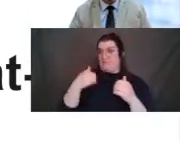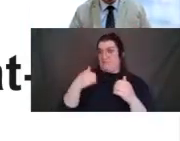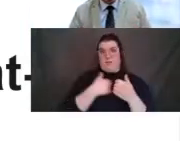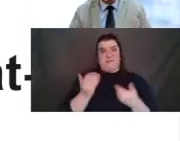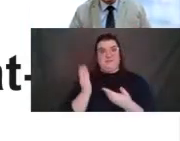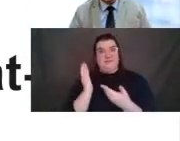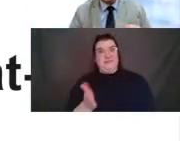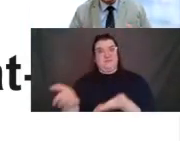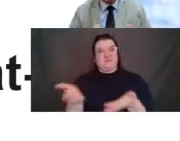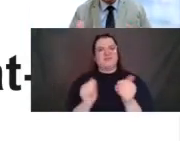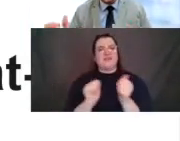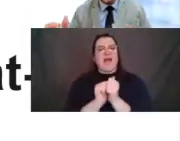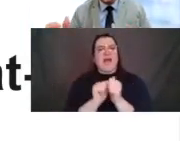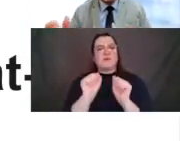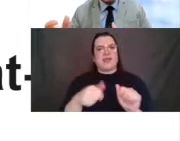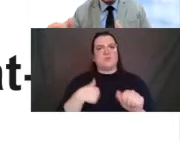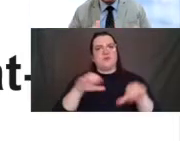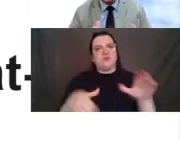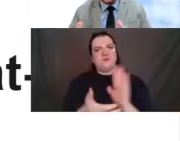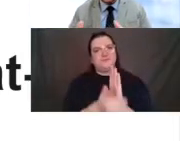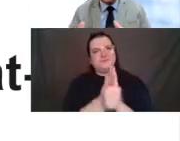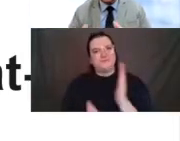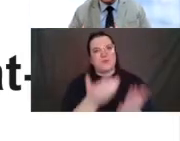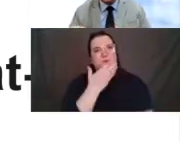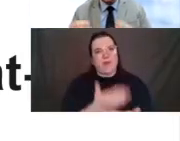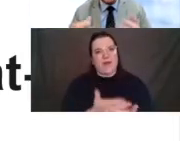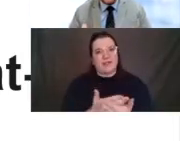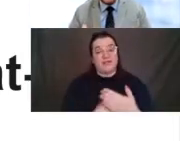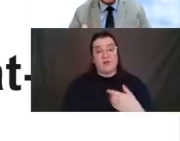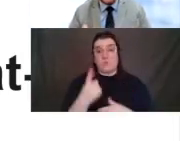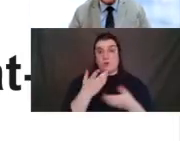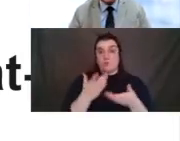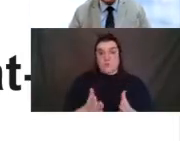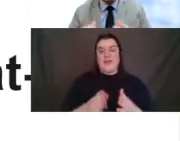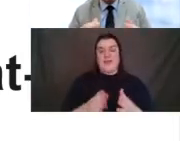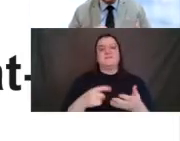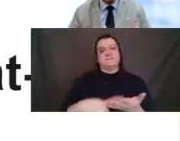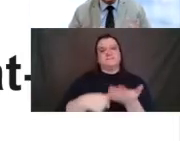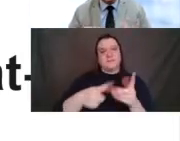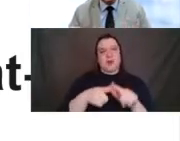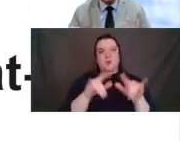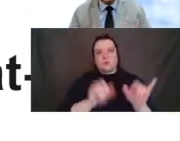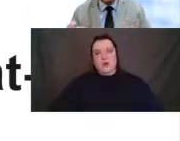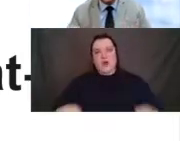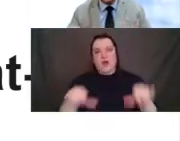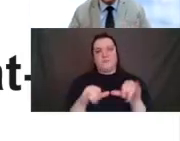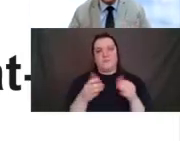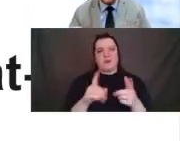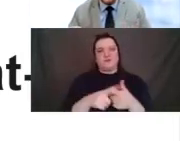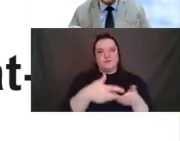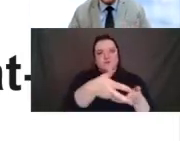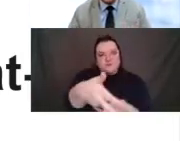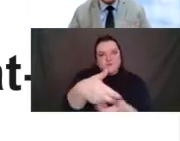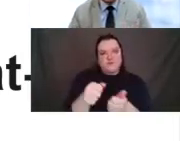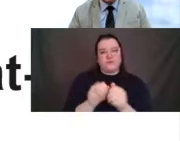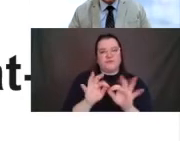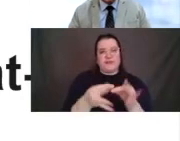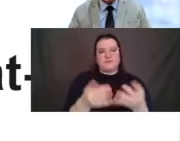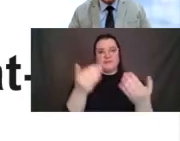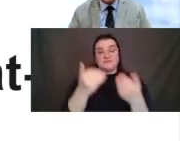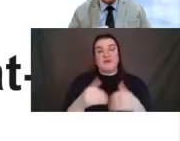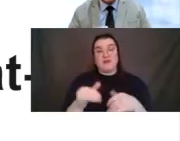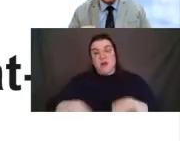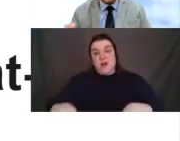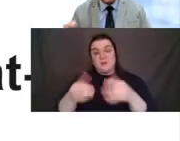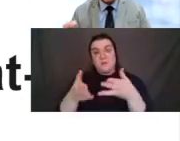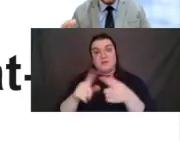And one of the things that we learned through that process was common ways to engage families, common ways to troubleshoot tech, and